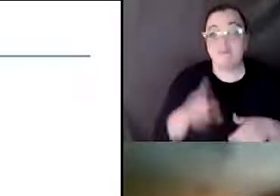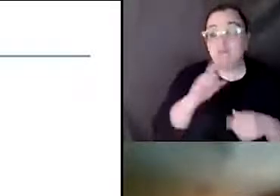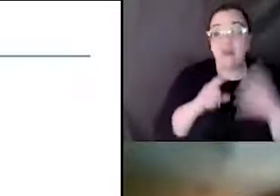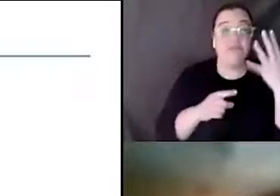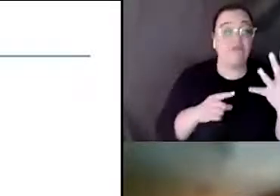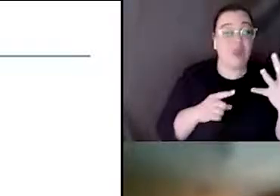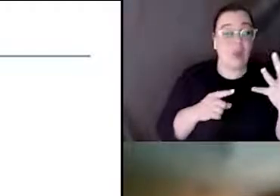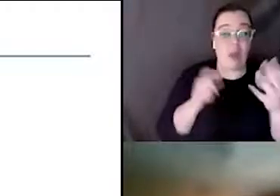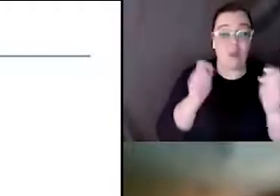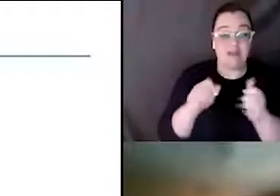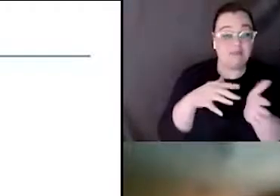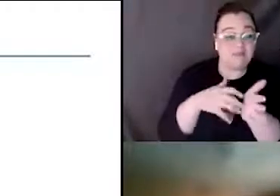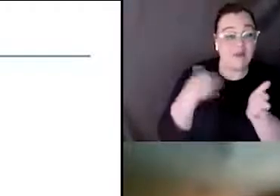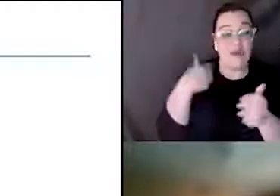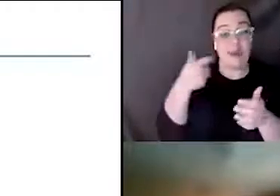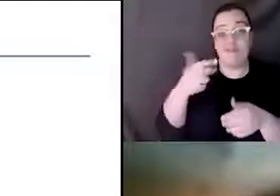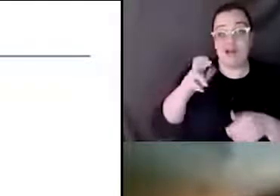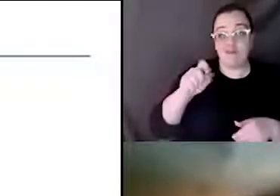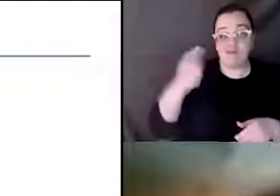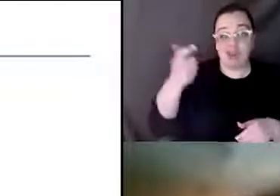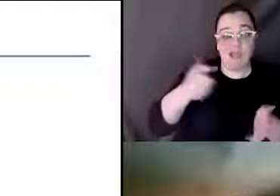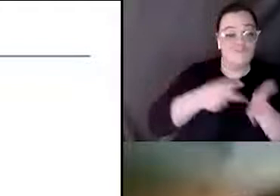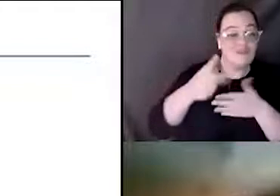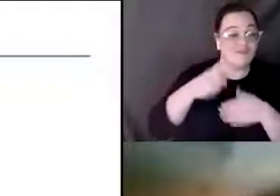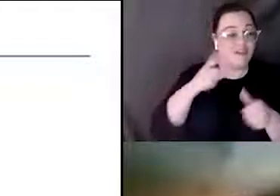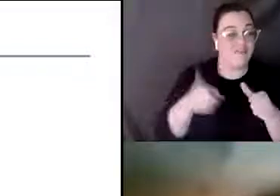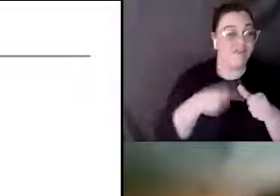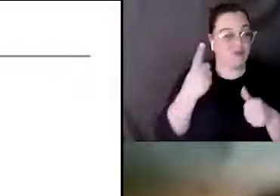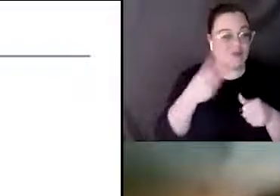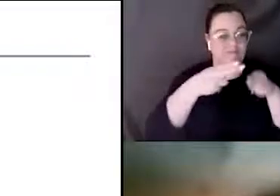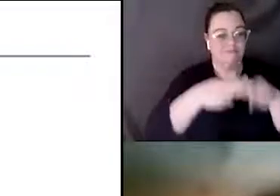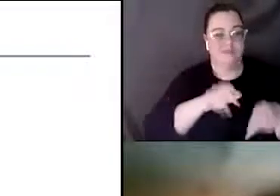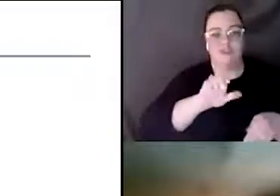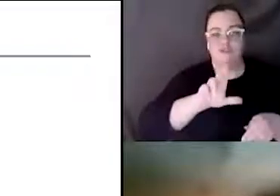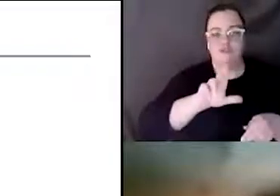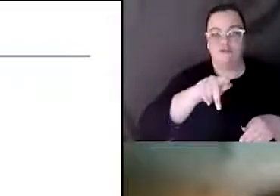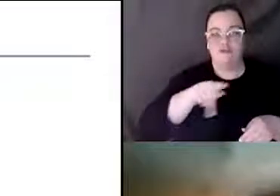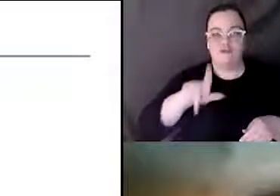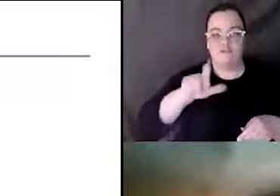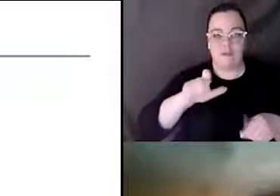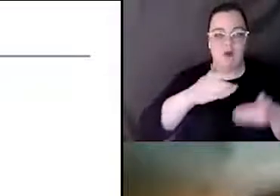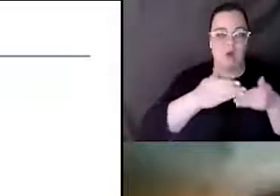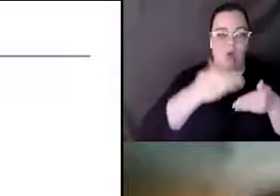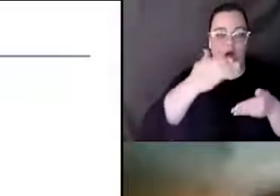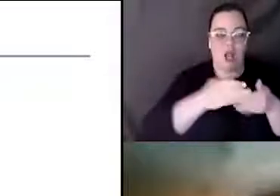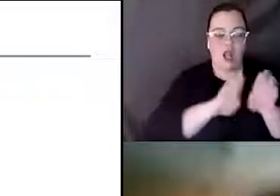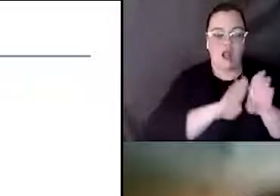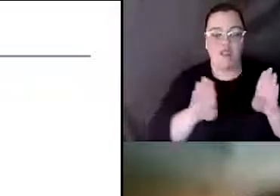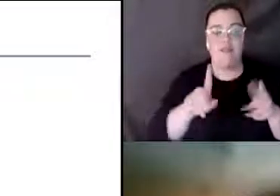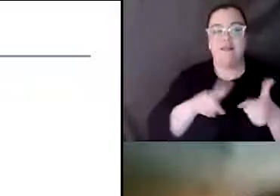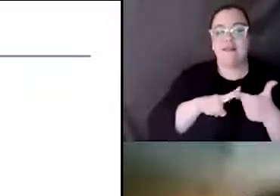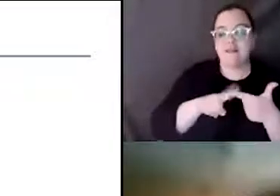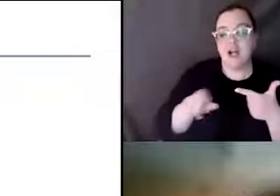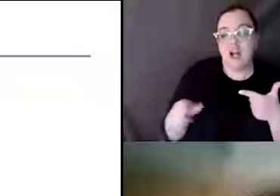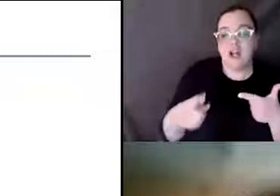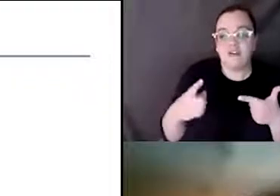We have a grant program right now for one. That's the first one there on the slide for cripple walls, but there's also the very intense